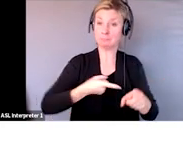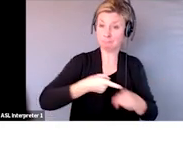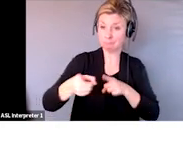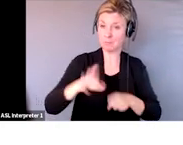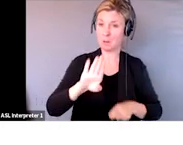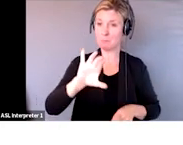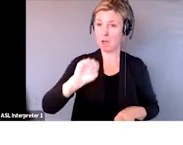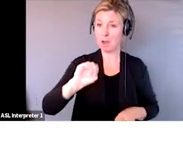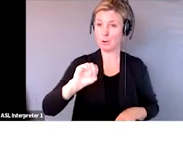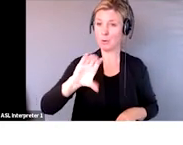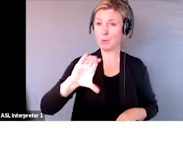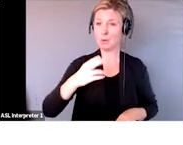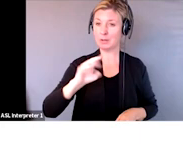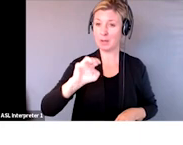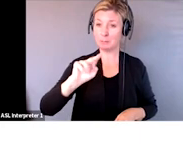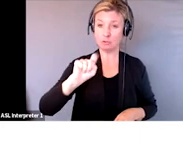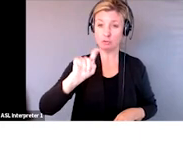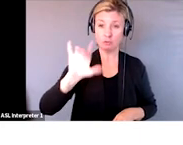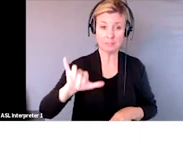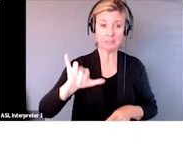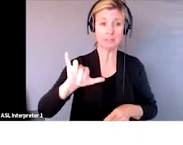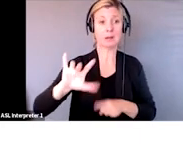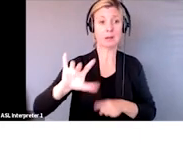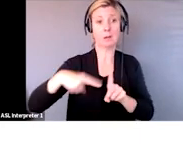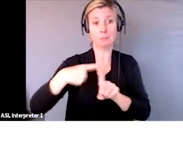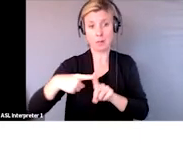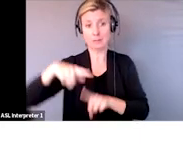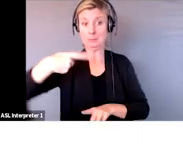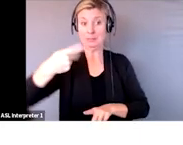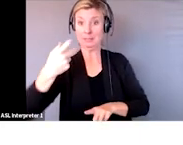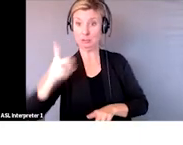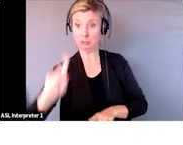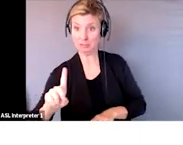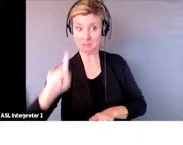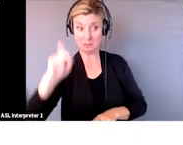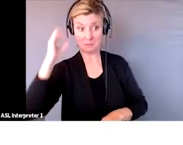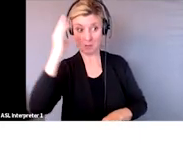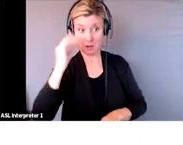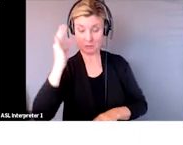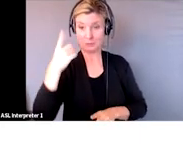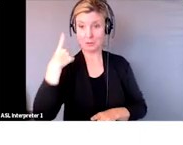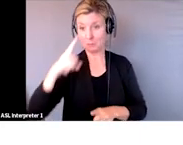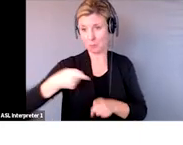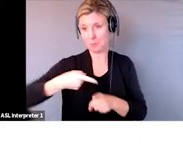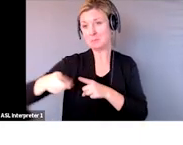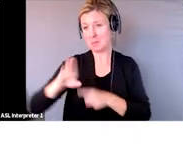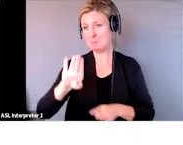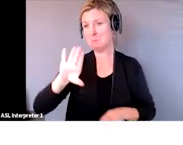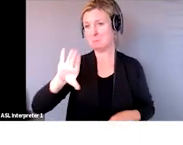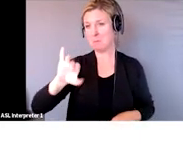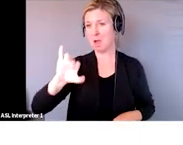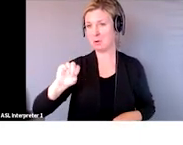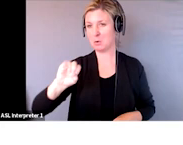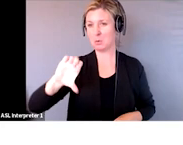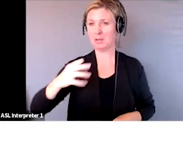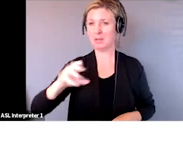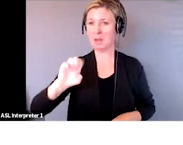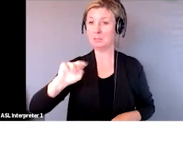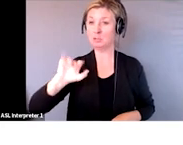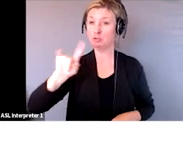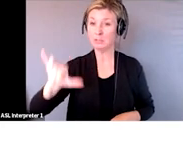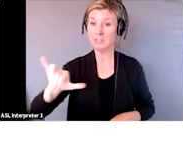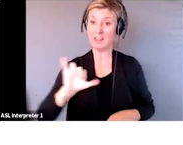today, please use the Q&A feature, and we will monitor and ask your questions when the right moment appears during